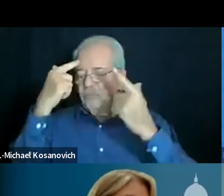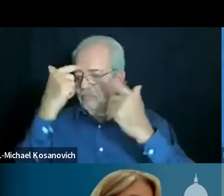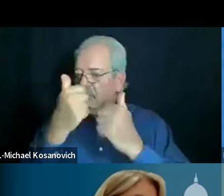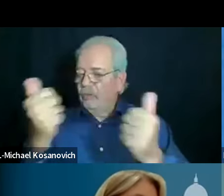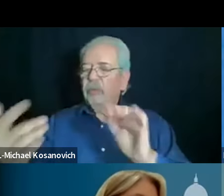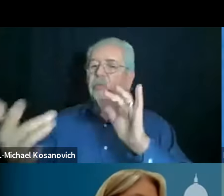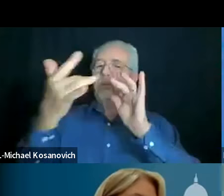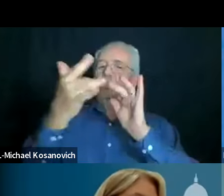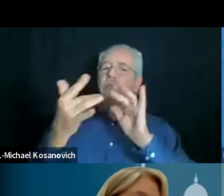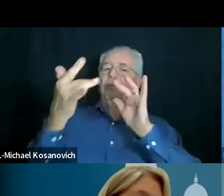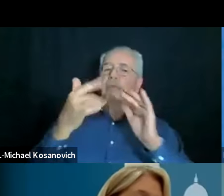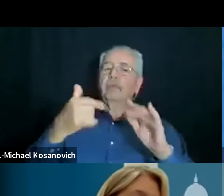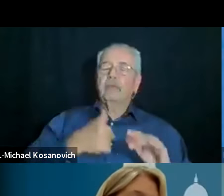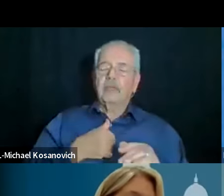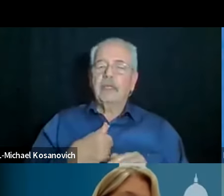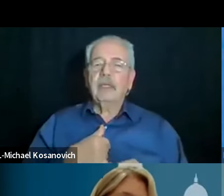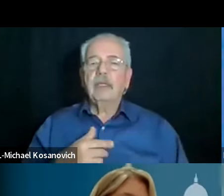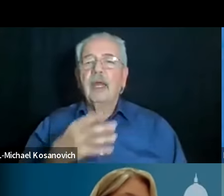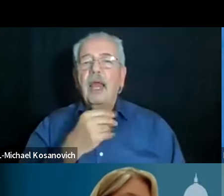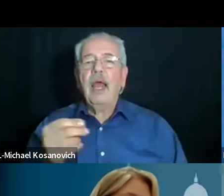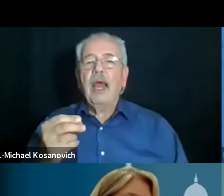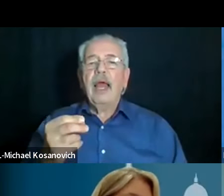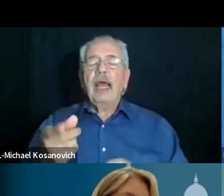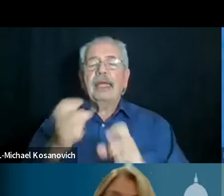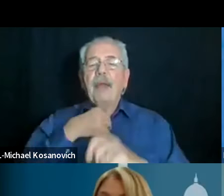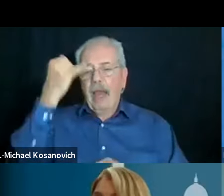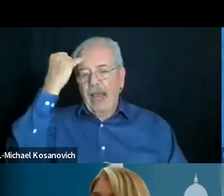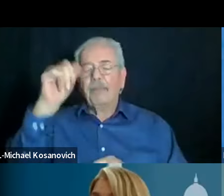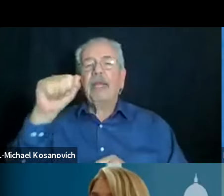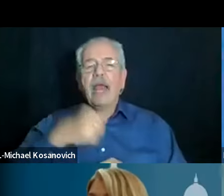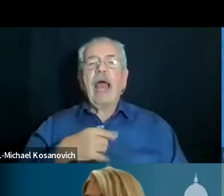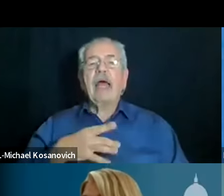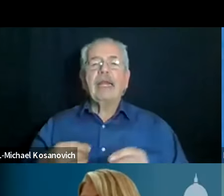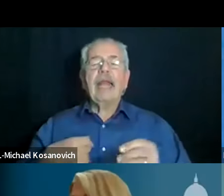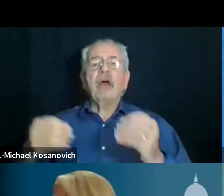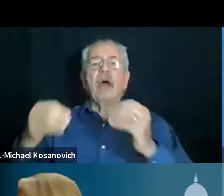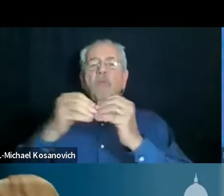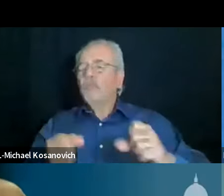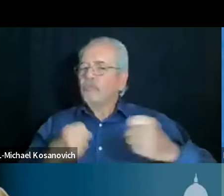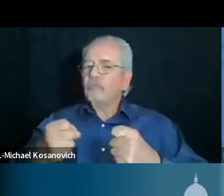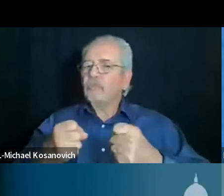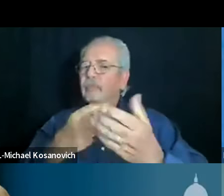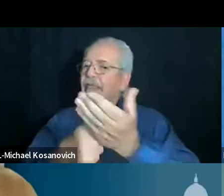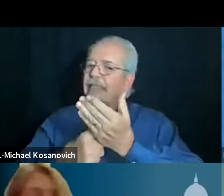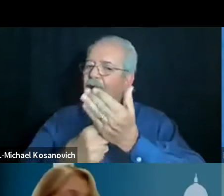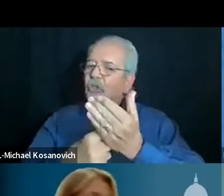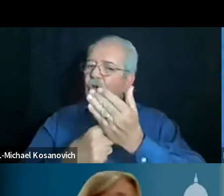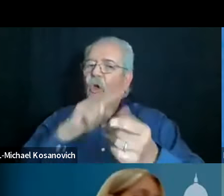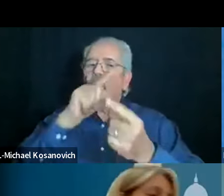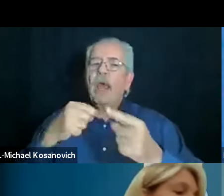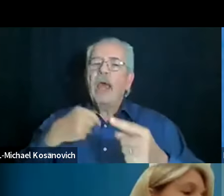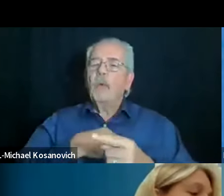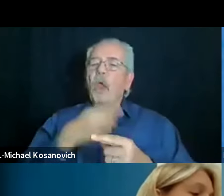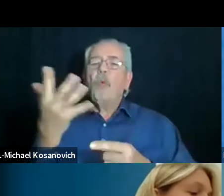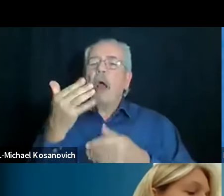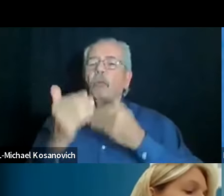me in between and you know, flag me with ideas. But yes, I would like to have a more robust discussion next time we get together on what process we